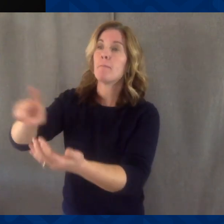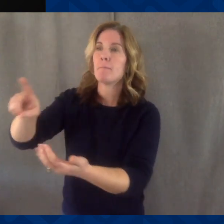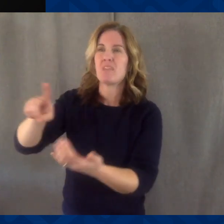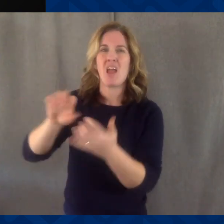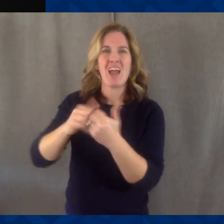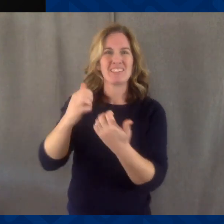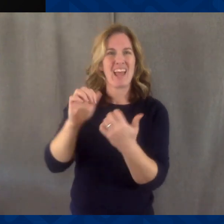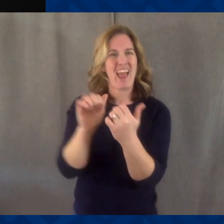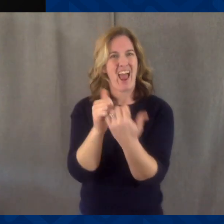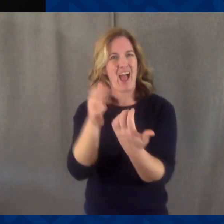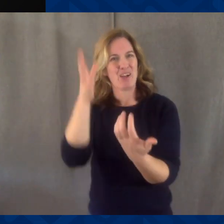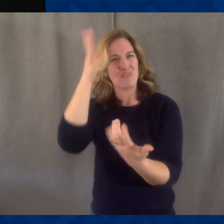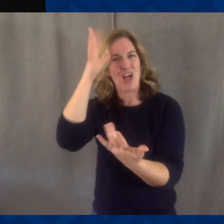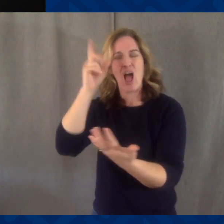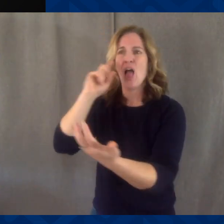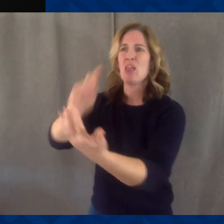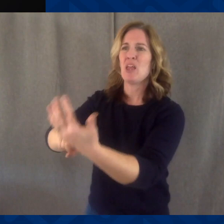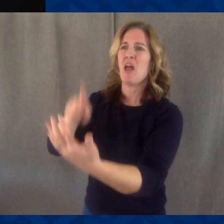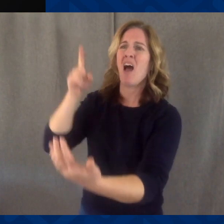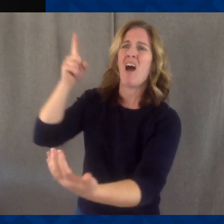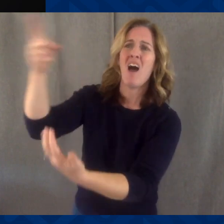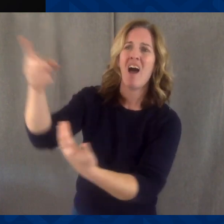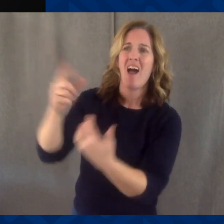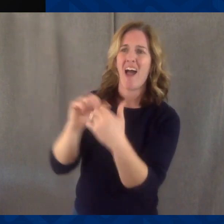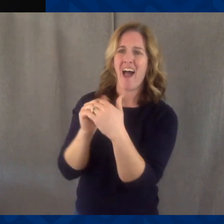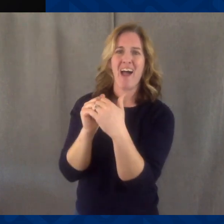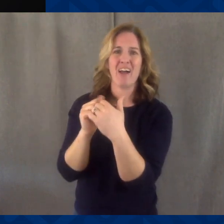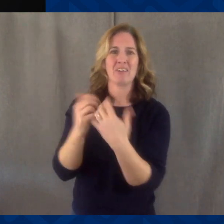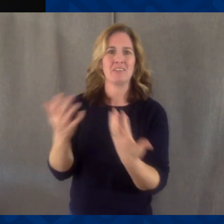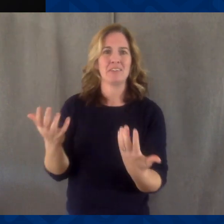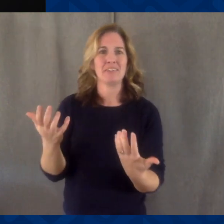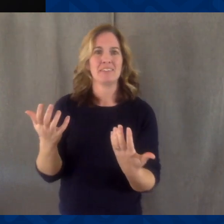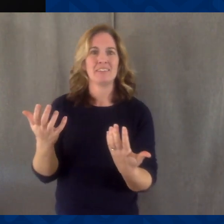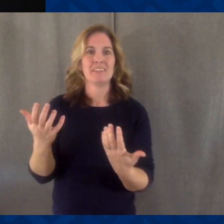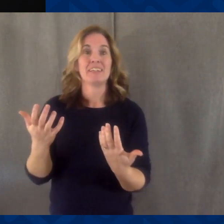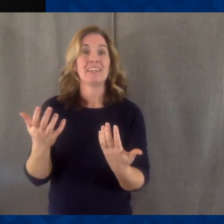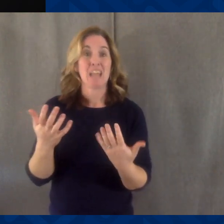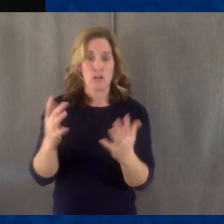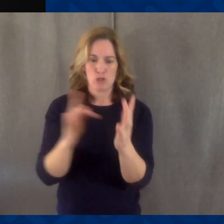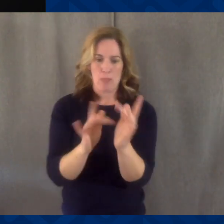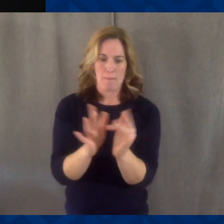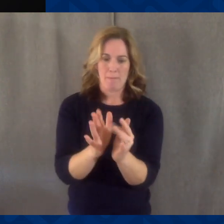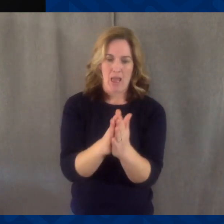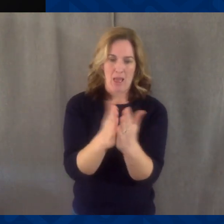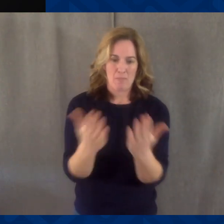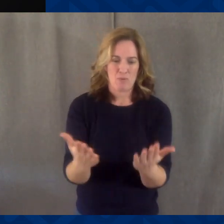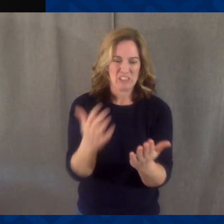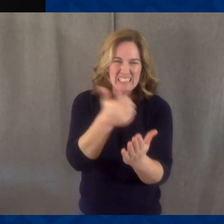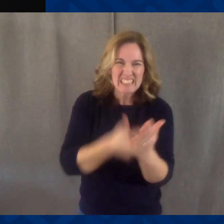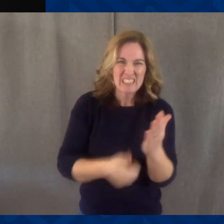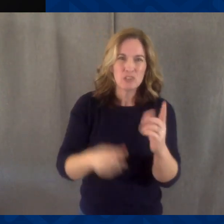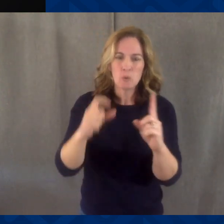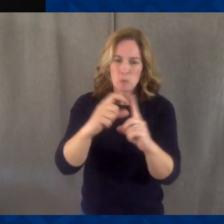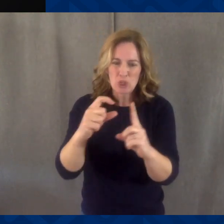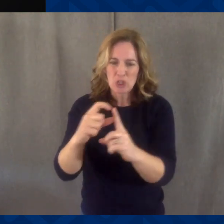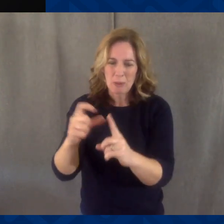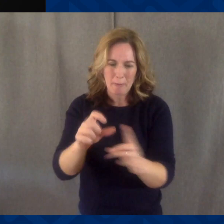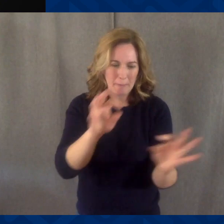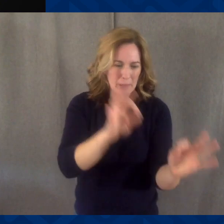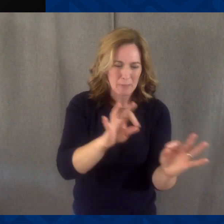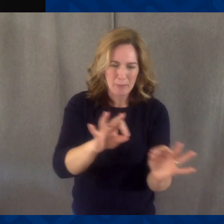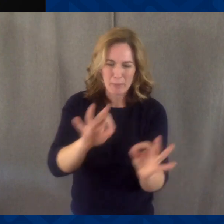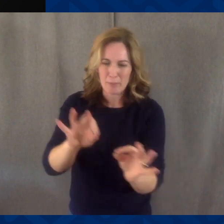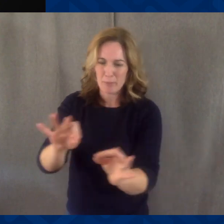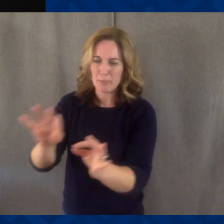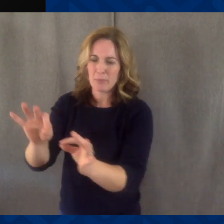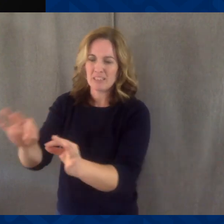such a distance? There is no such thing as a misplaced word in scripture. Scripture is sure to tell us that he was a long way off. How could